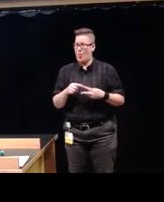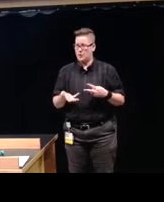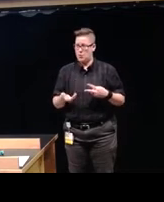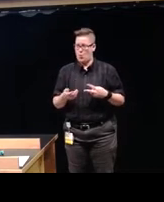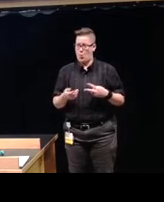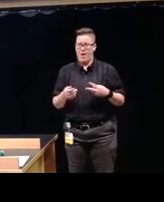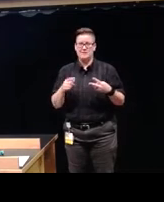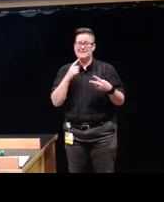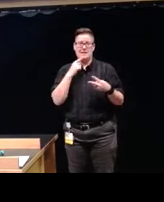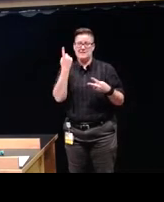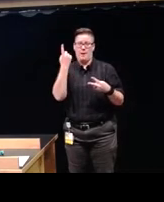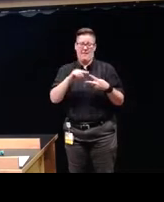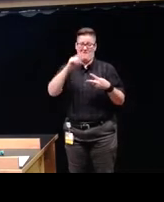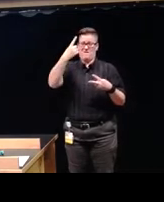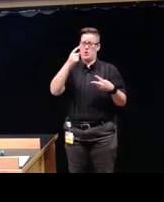staggering number of patients.